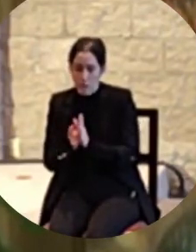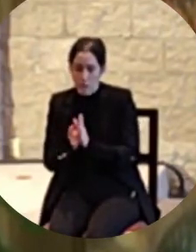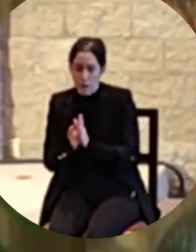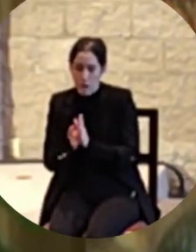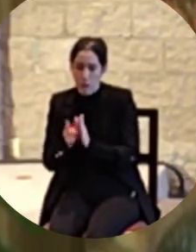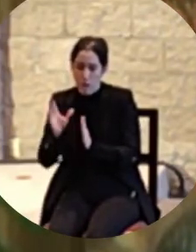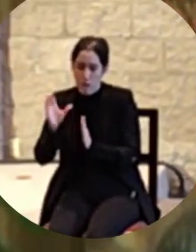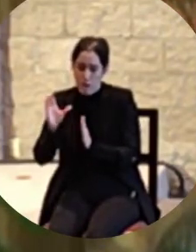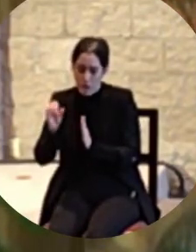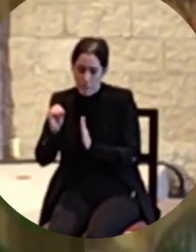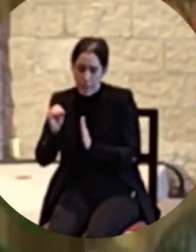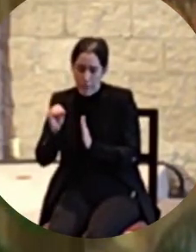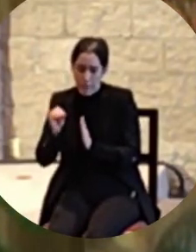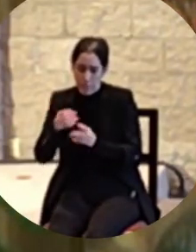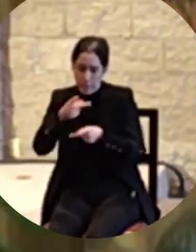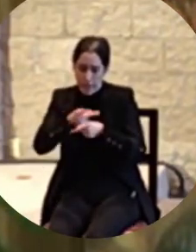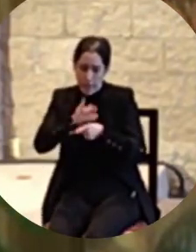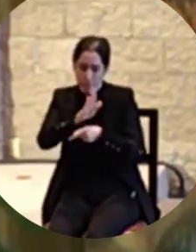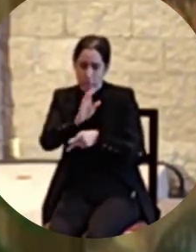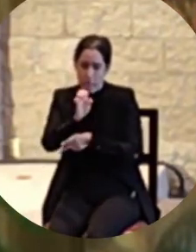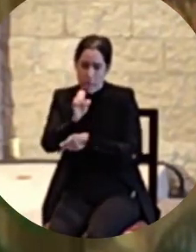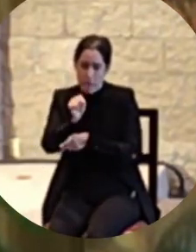died.